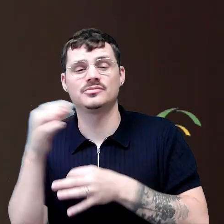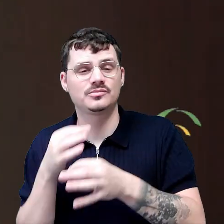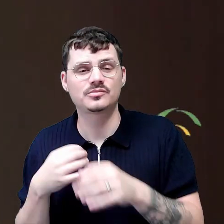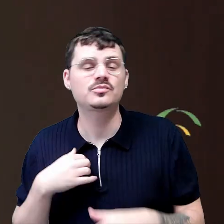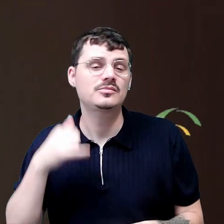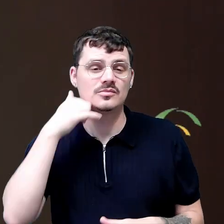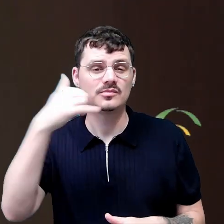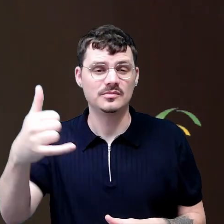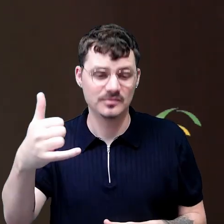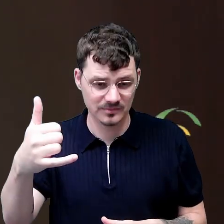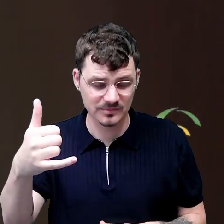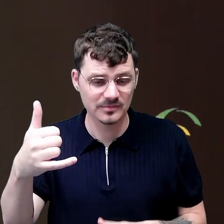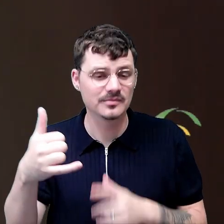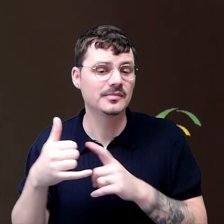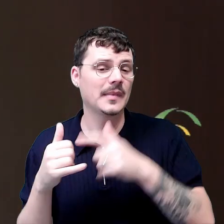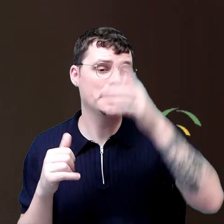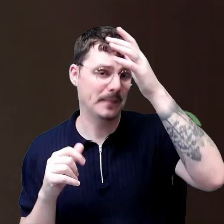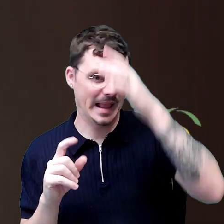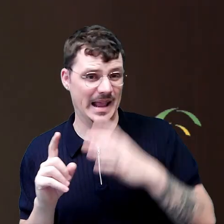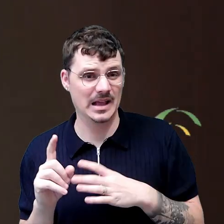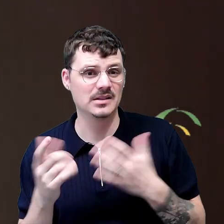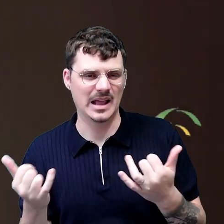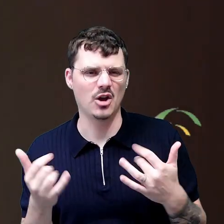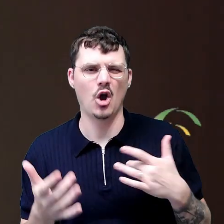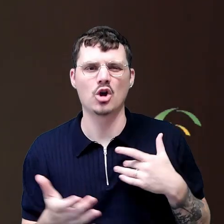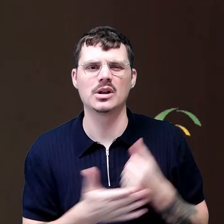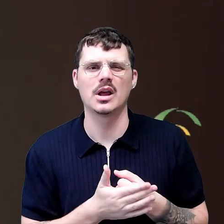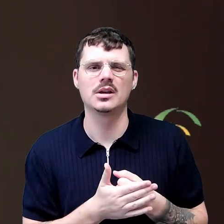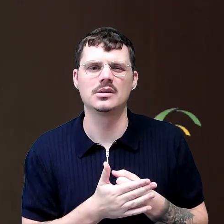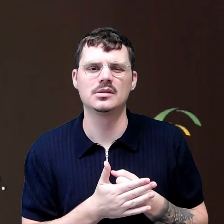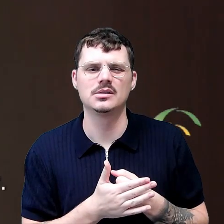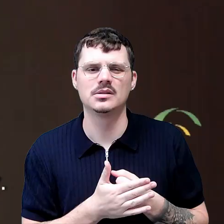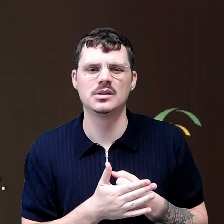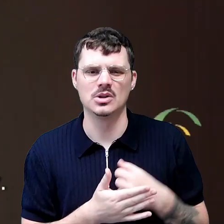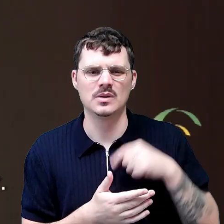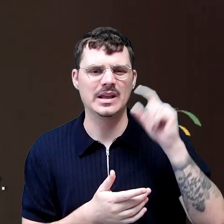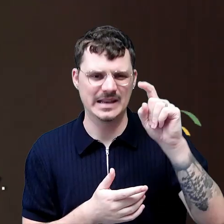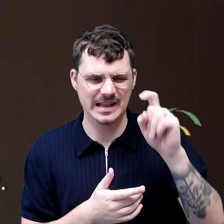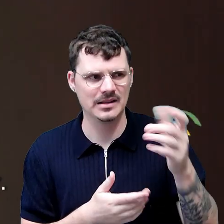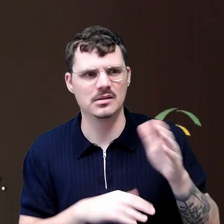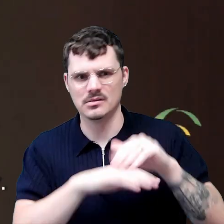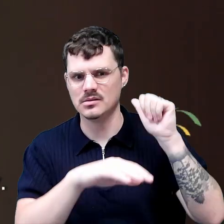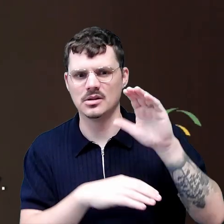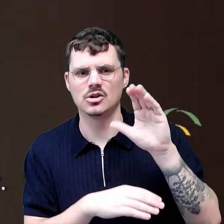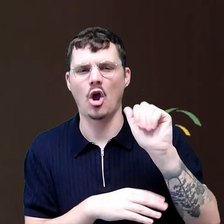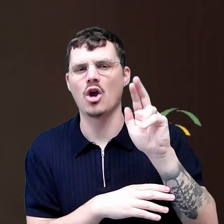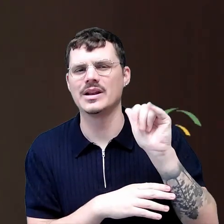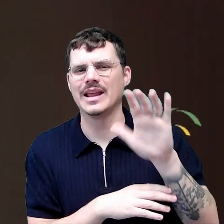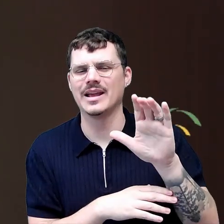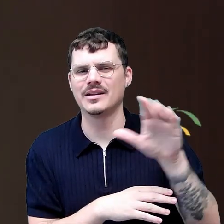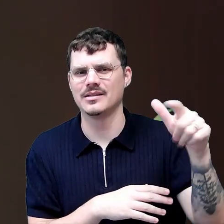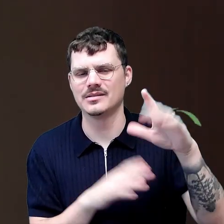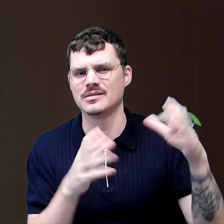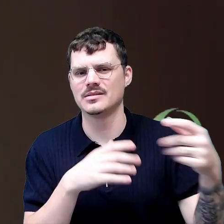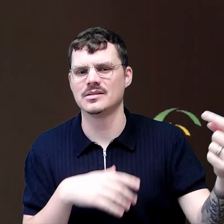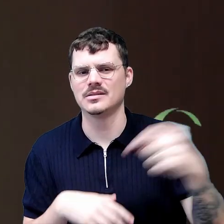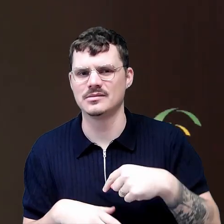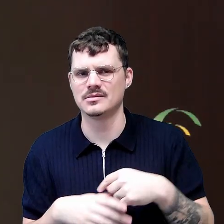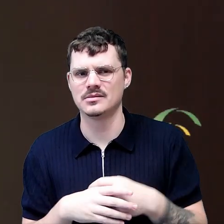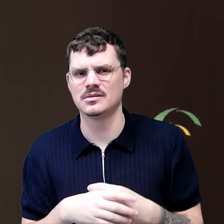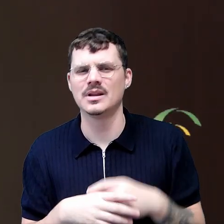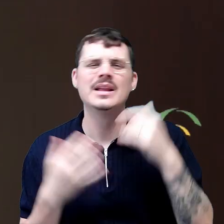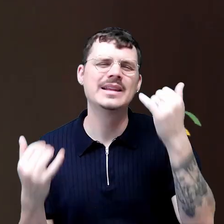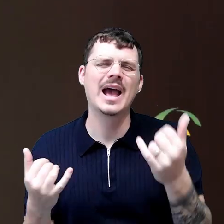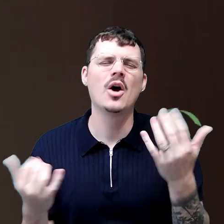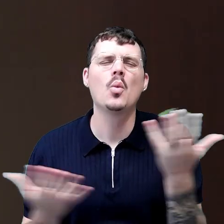we got a guy who's having a heart attack, and we need the cardiac squad right now. Now, what if